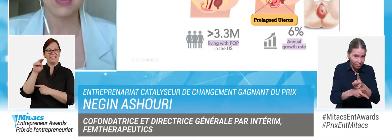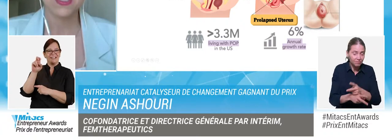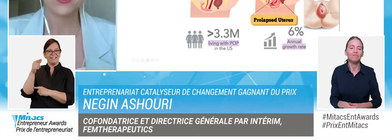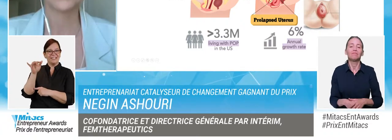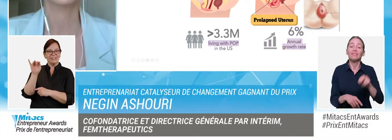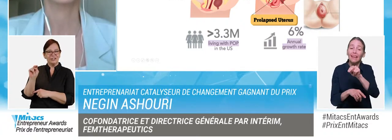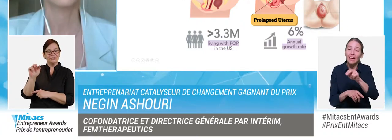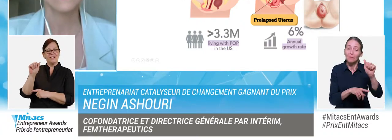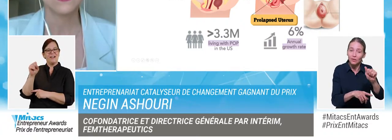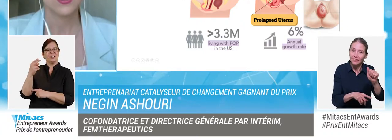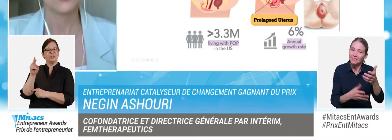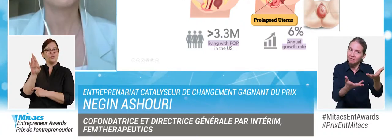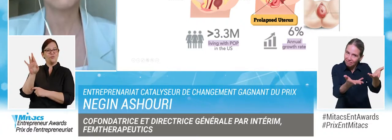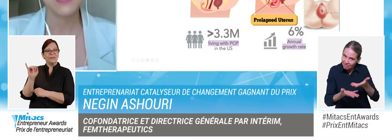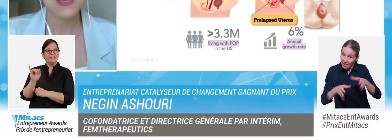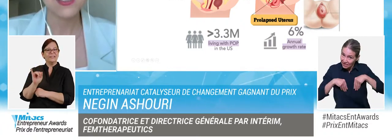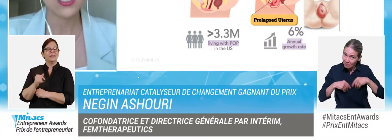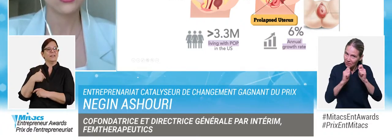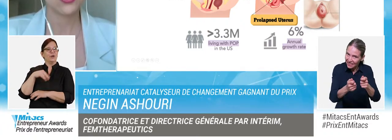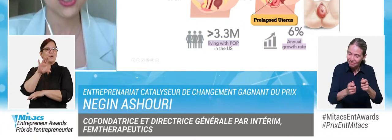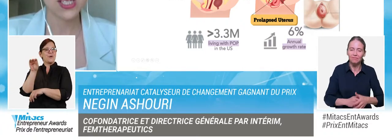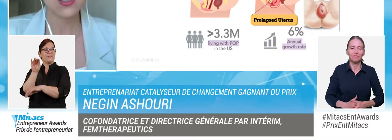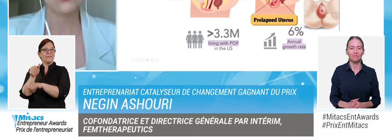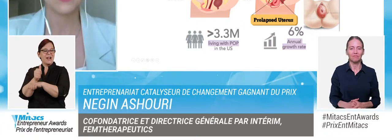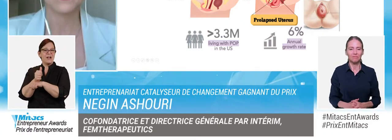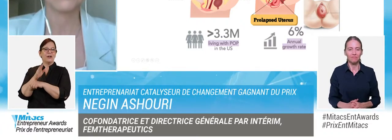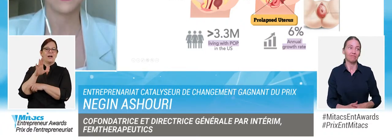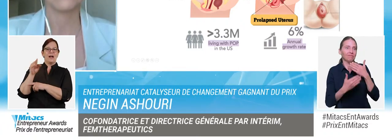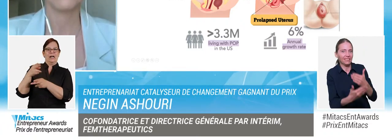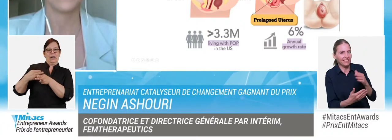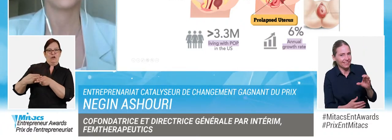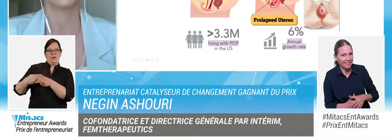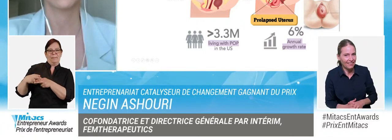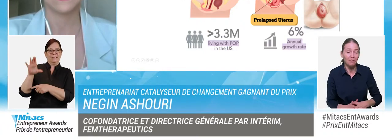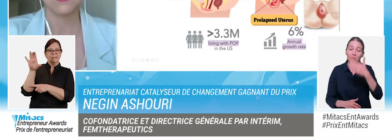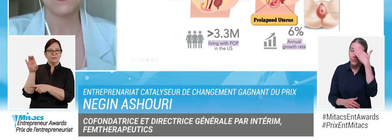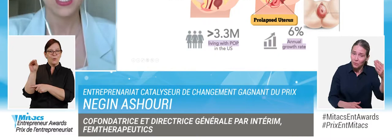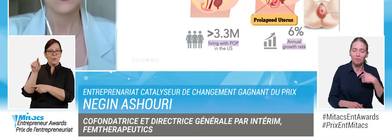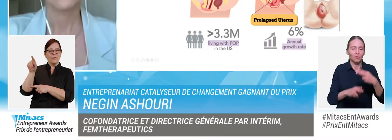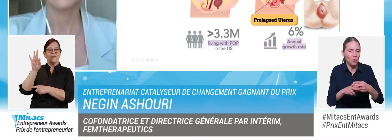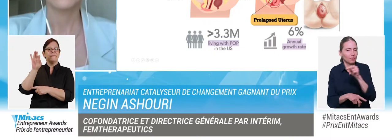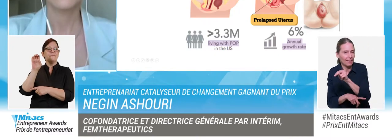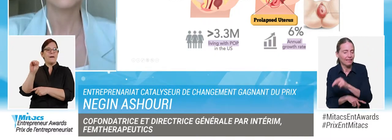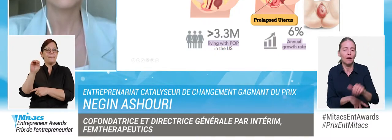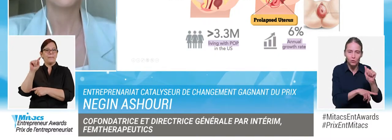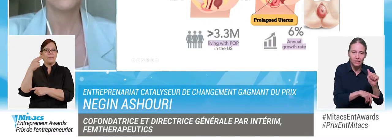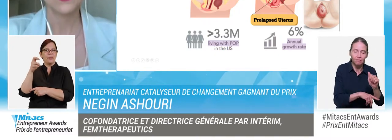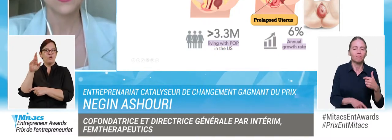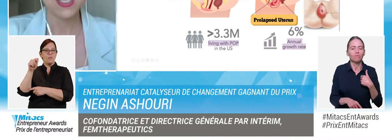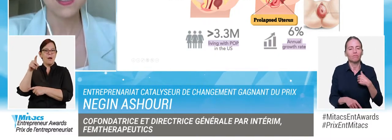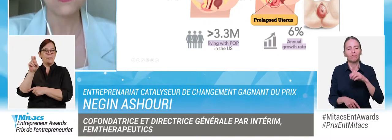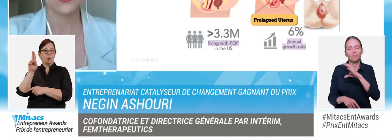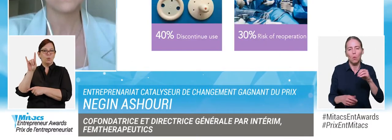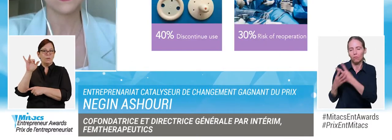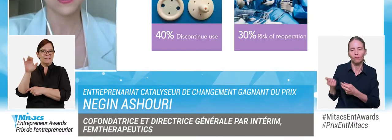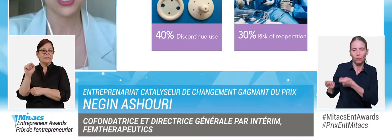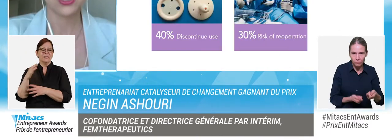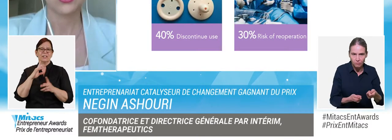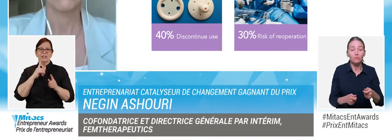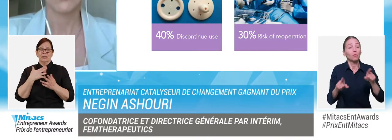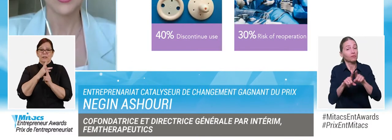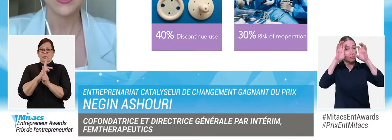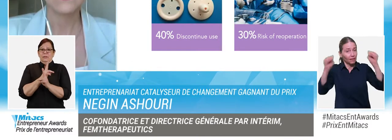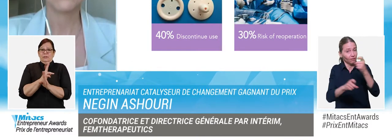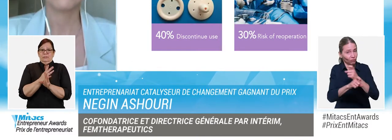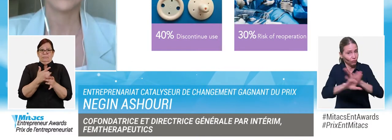organ prolapse, which is the descent of the bladder, uterus, or rectum down the vaginal canal. Currently, there are two treatments for this